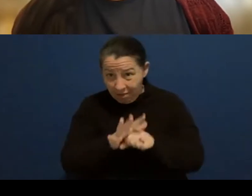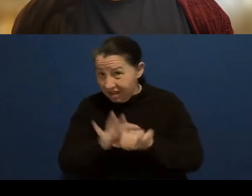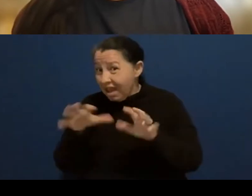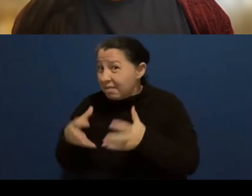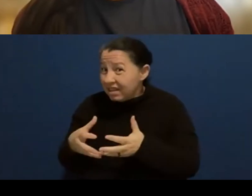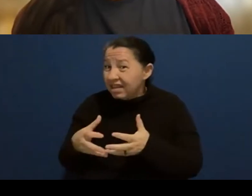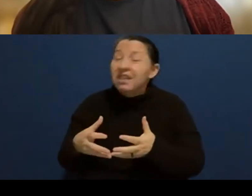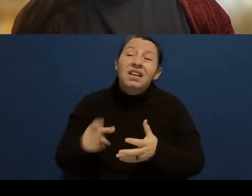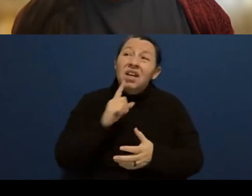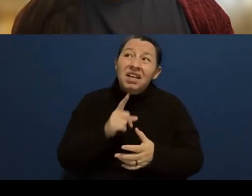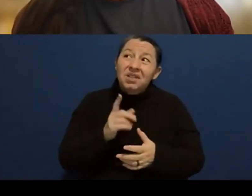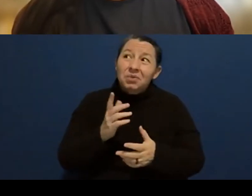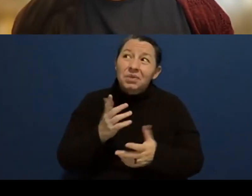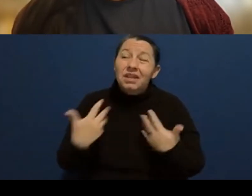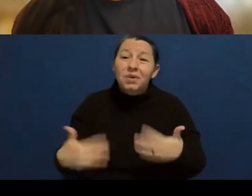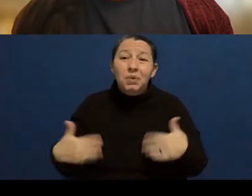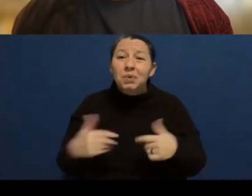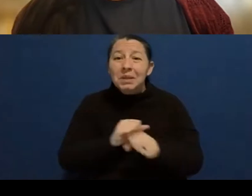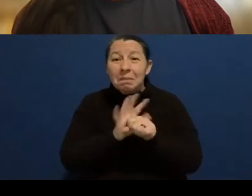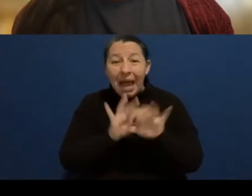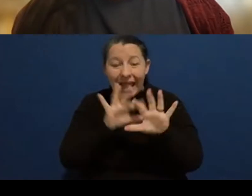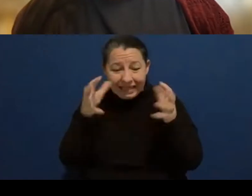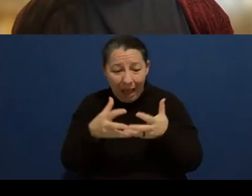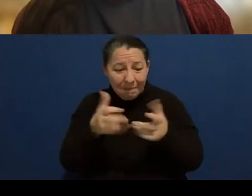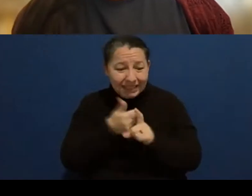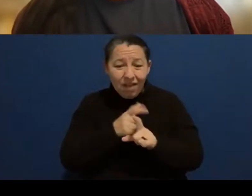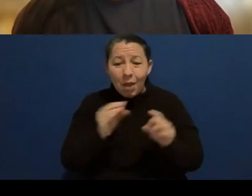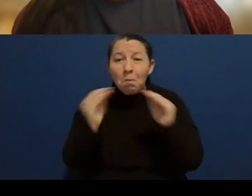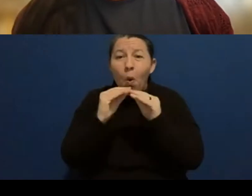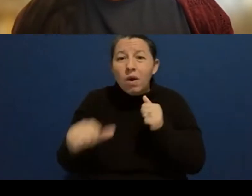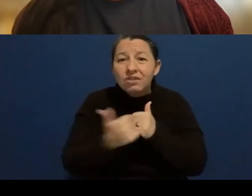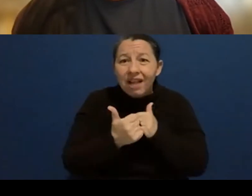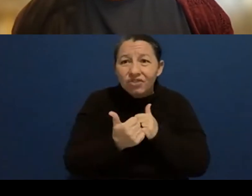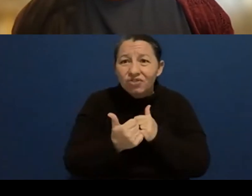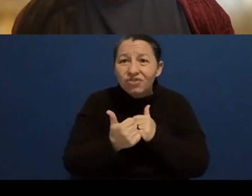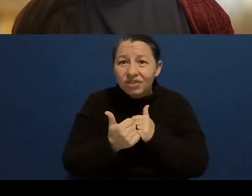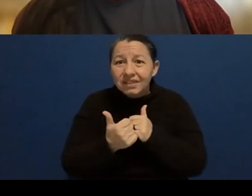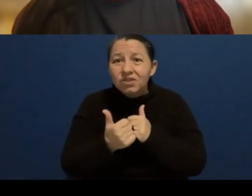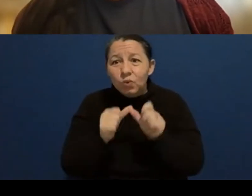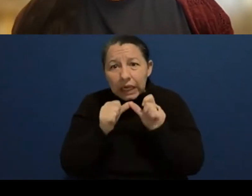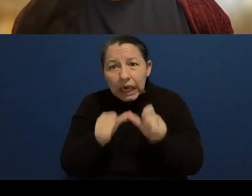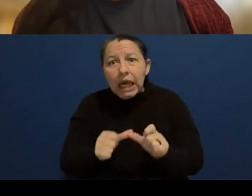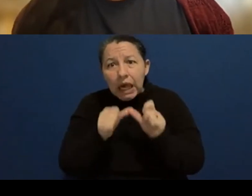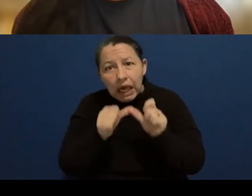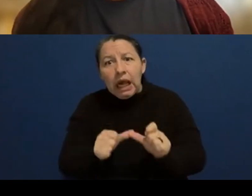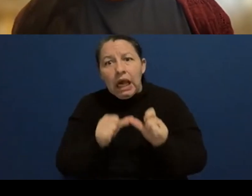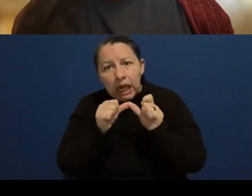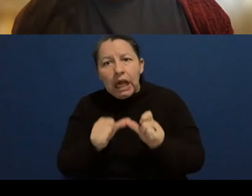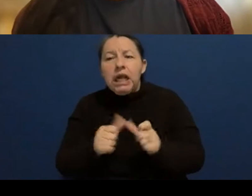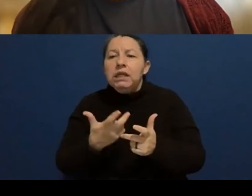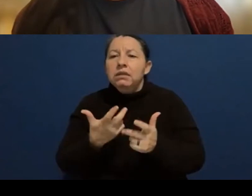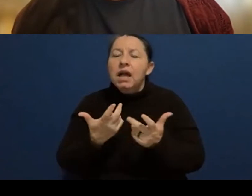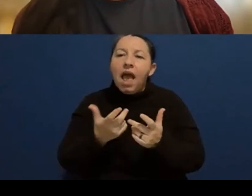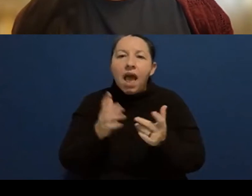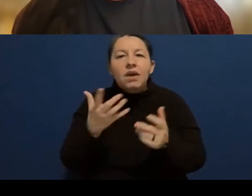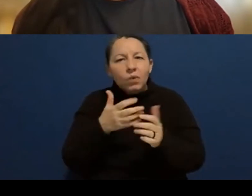it is extremely challenging to stay balanced. So I want to encourage you to drink your water, to